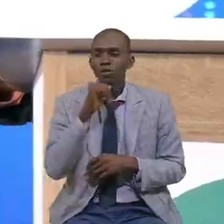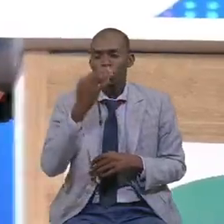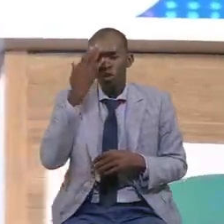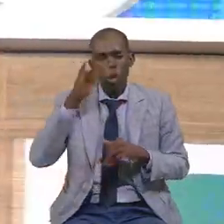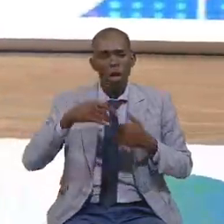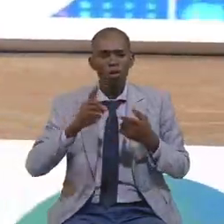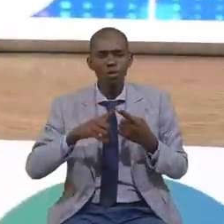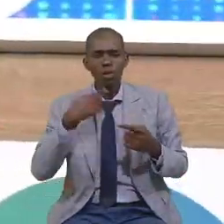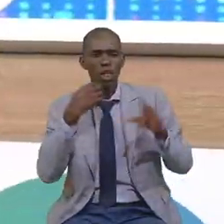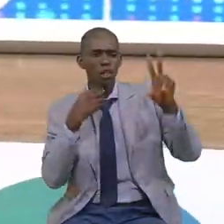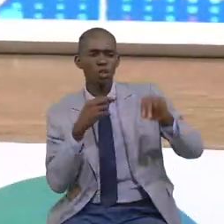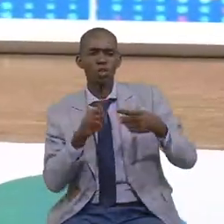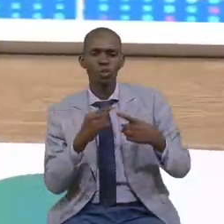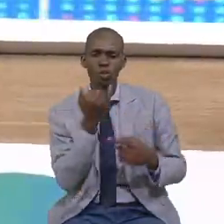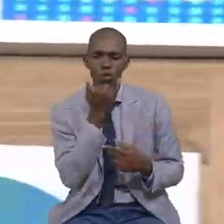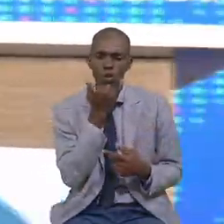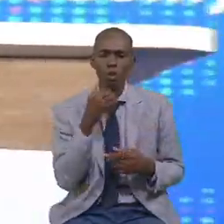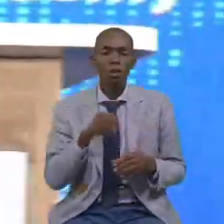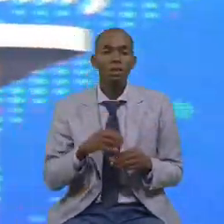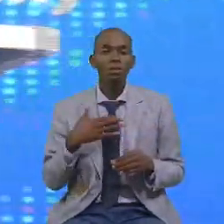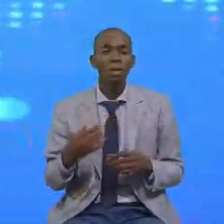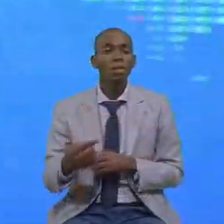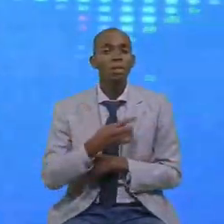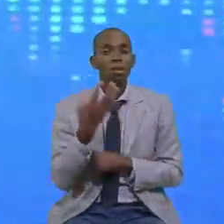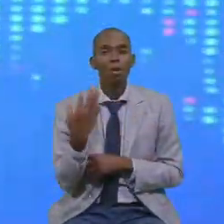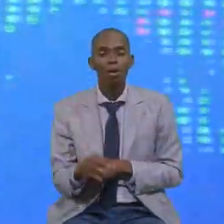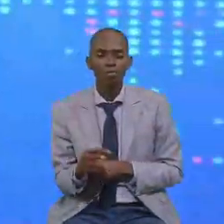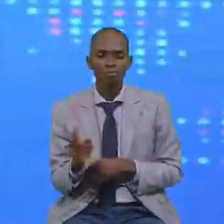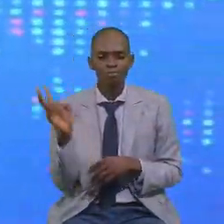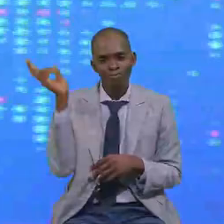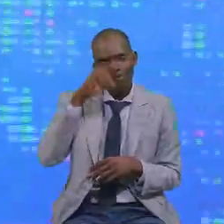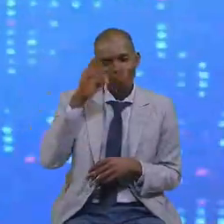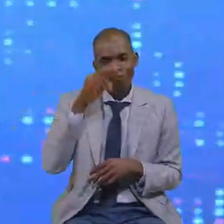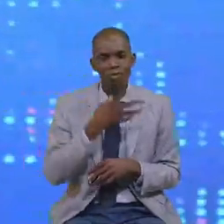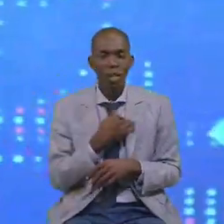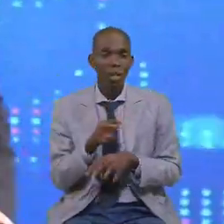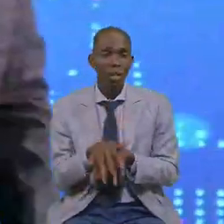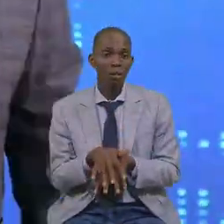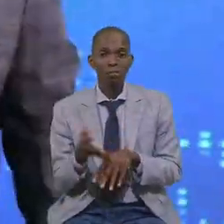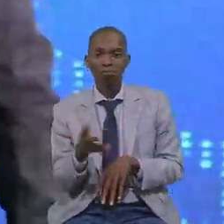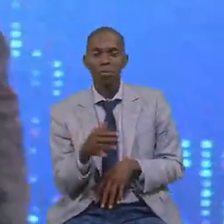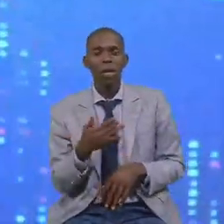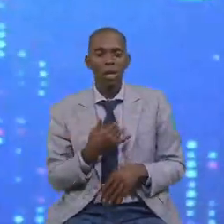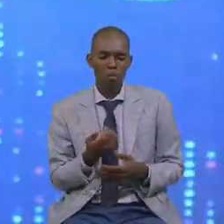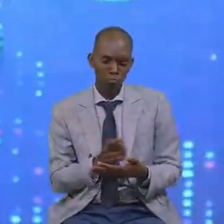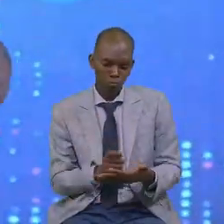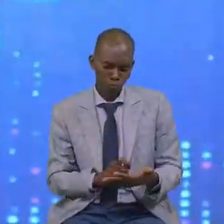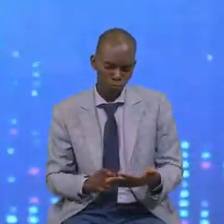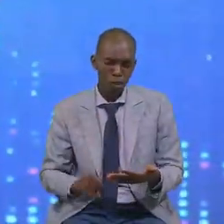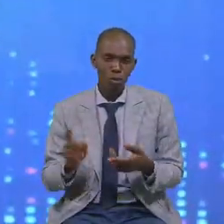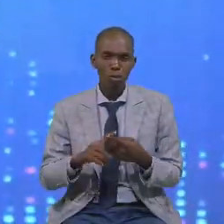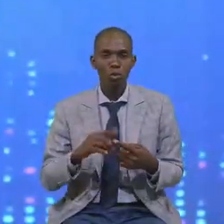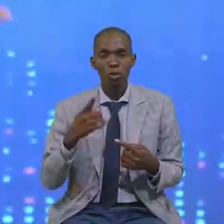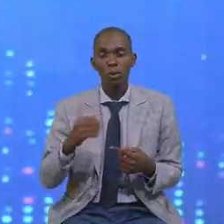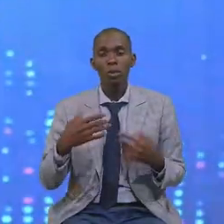of compromise and carelessness. And I wrote the letter to them, and I had to write to my friends too. You know, if